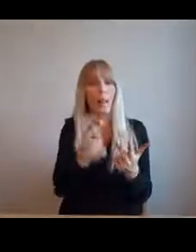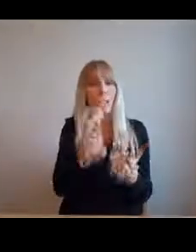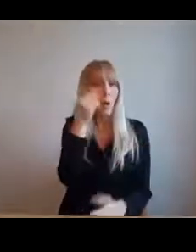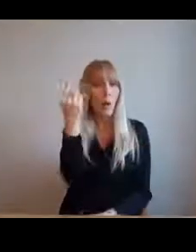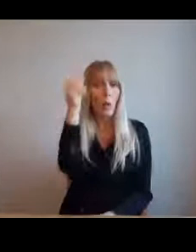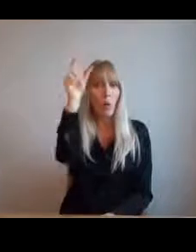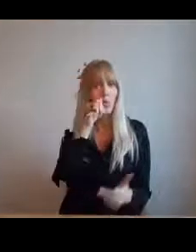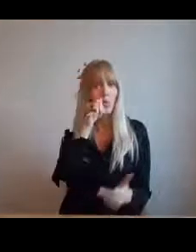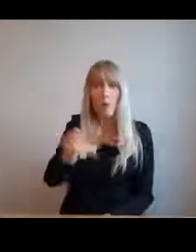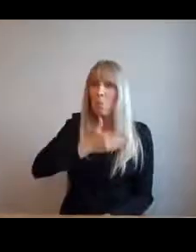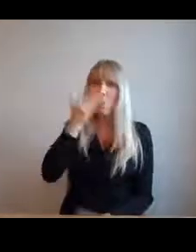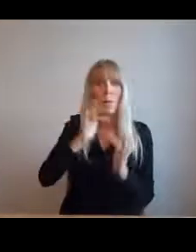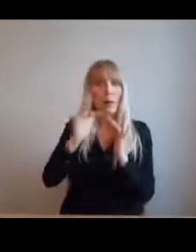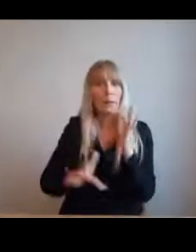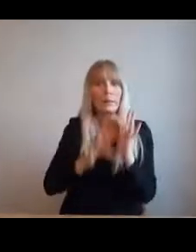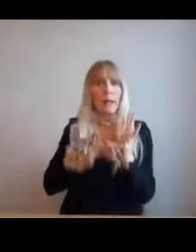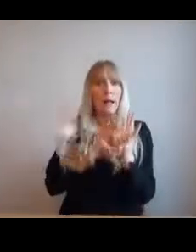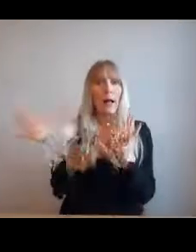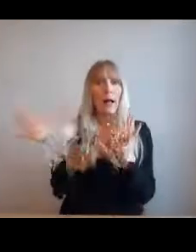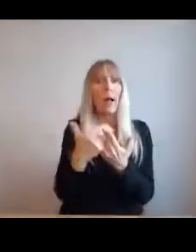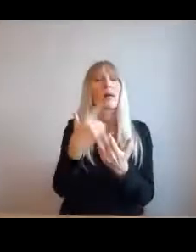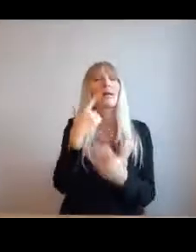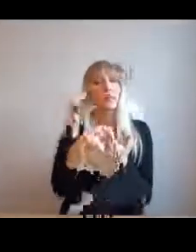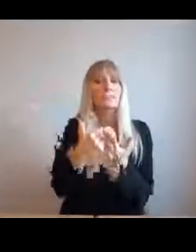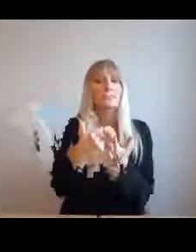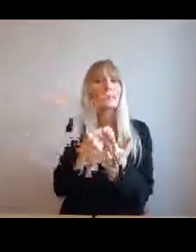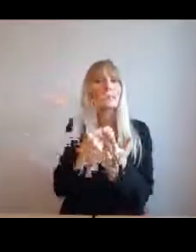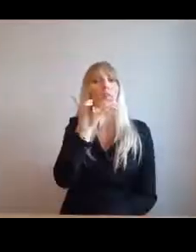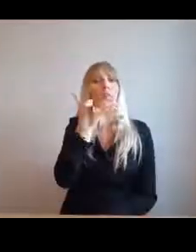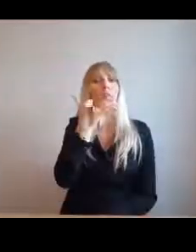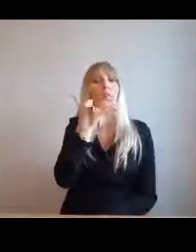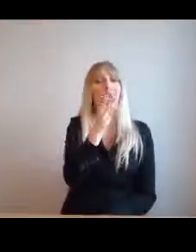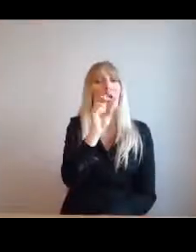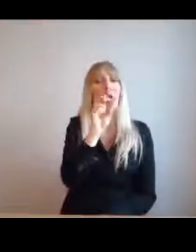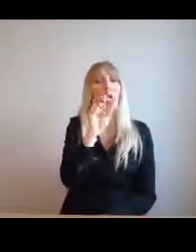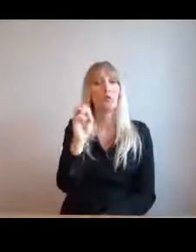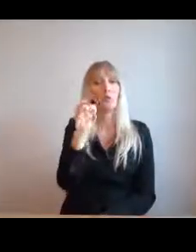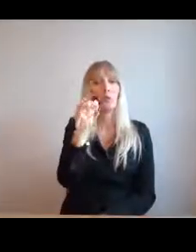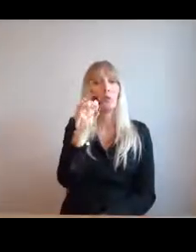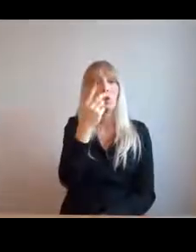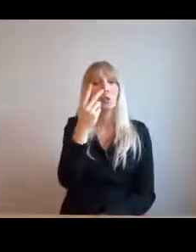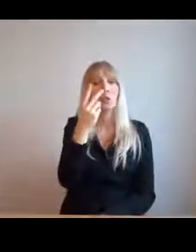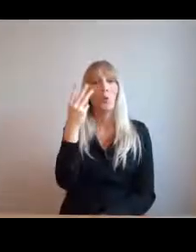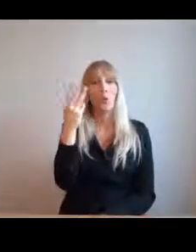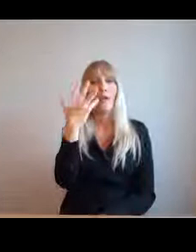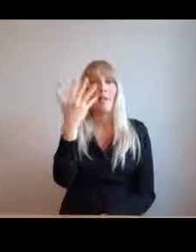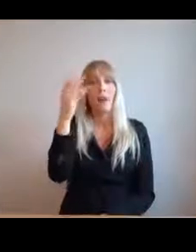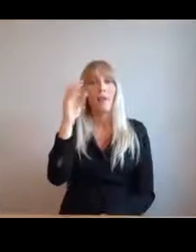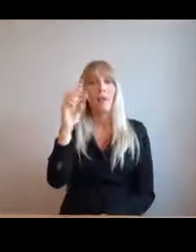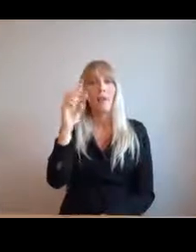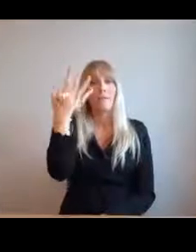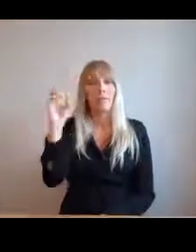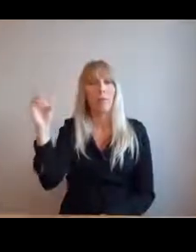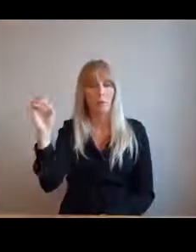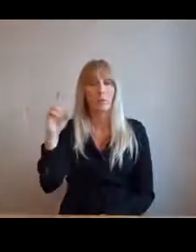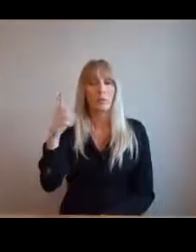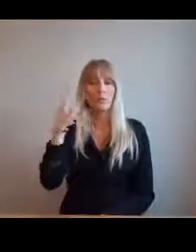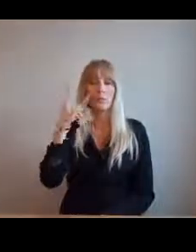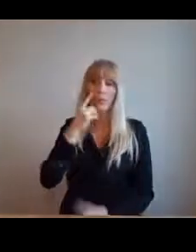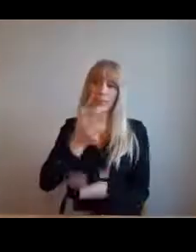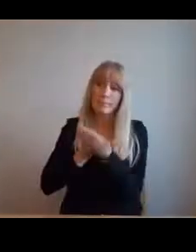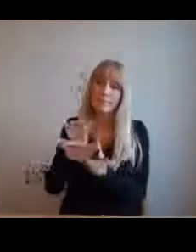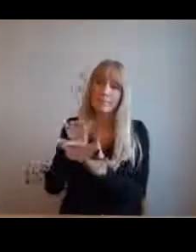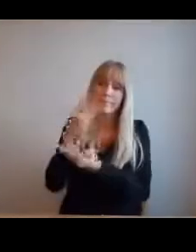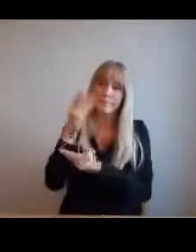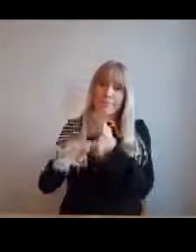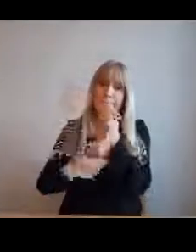have internet access, they're also able to call us on 0300 123 5000 to provide a response to the